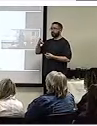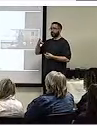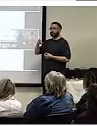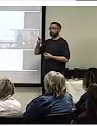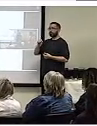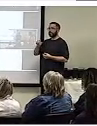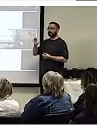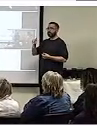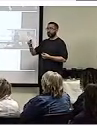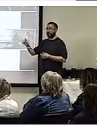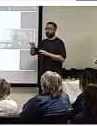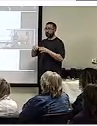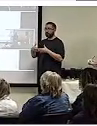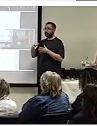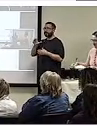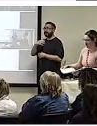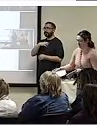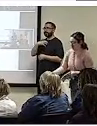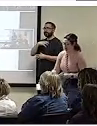Inclusion.